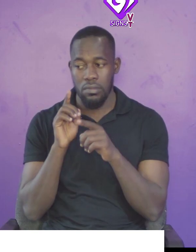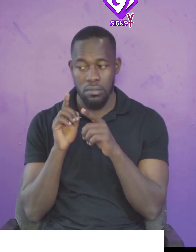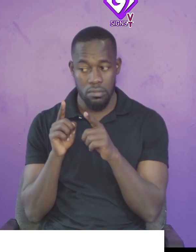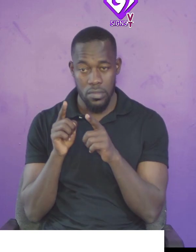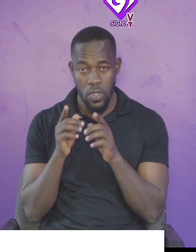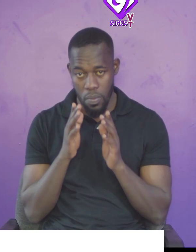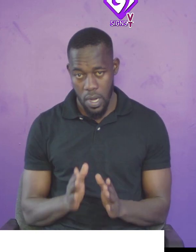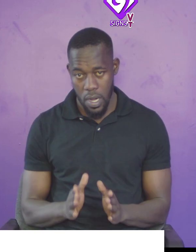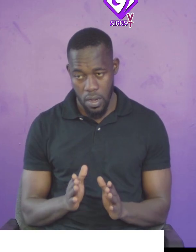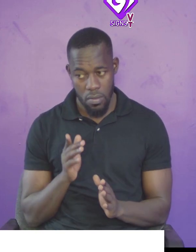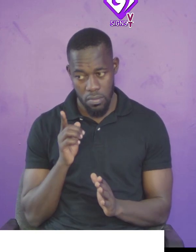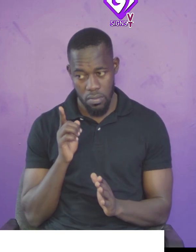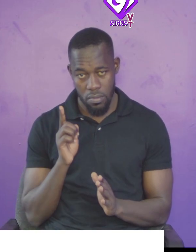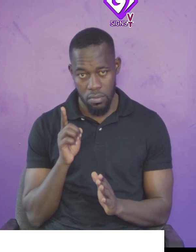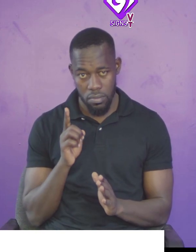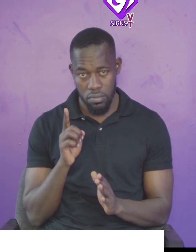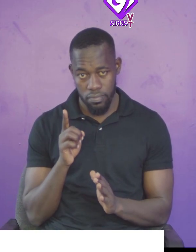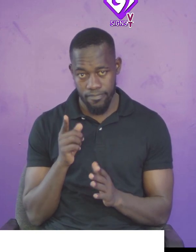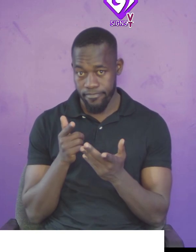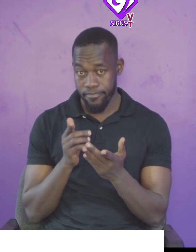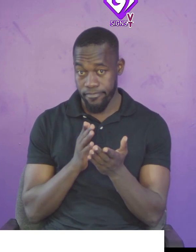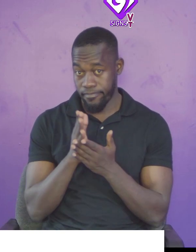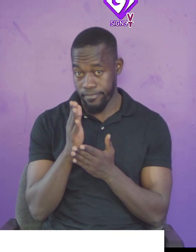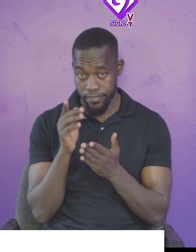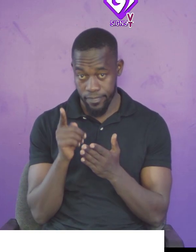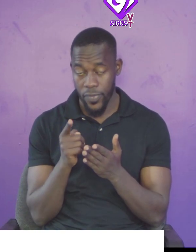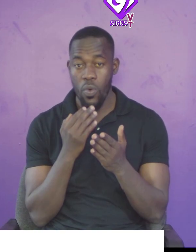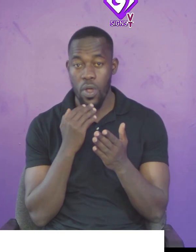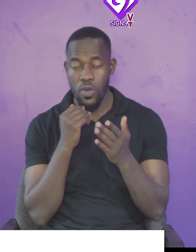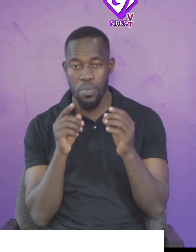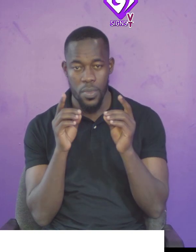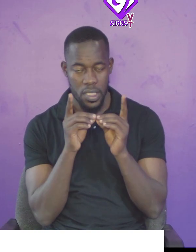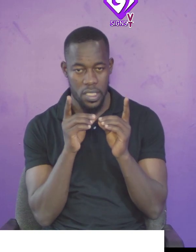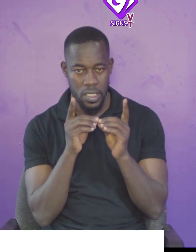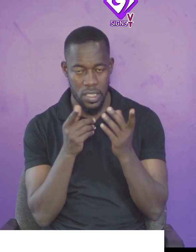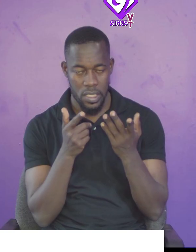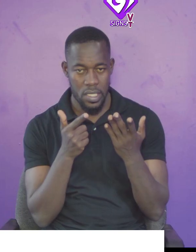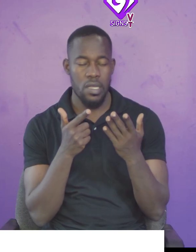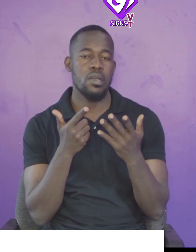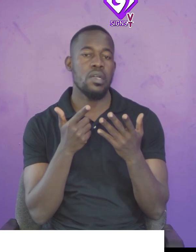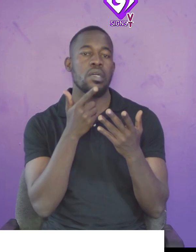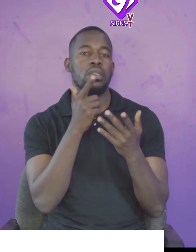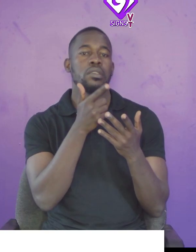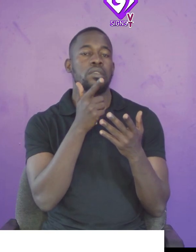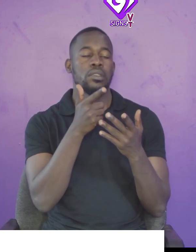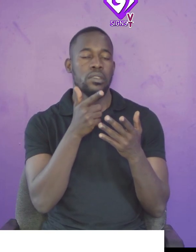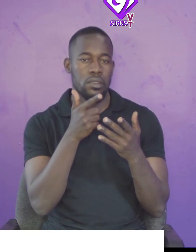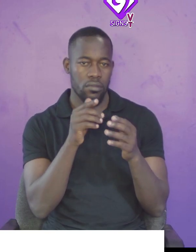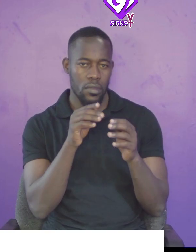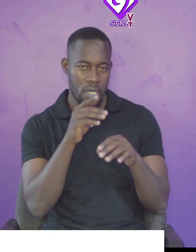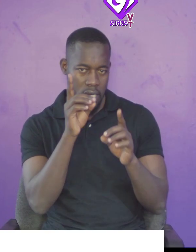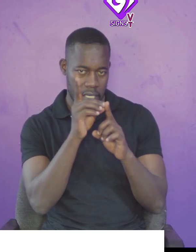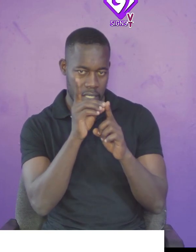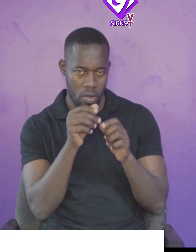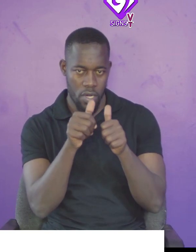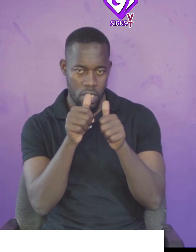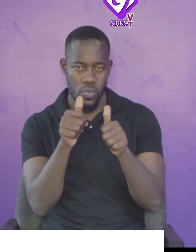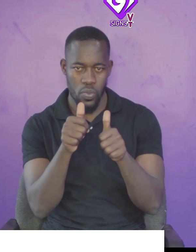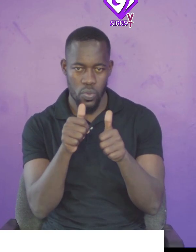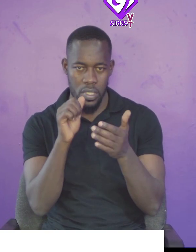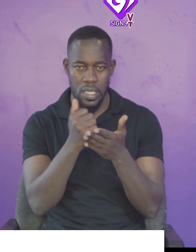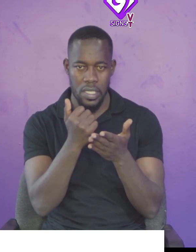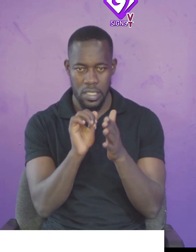20th deadline set by the court for rectifying the Government Gazette notice related to the compensation